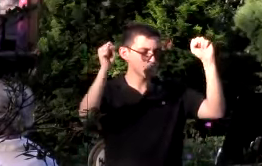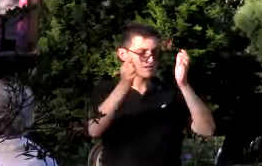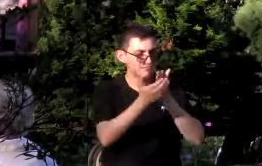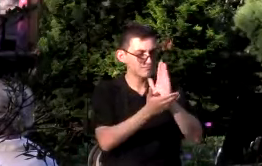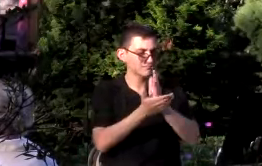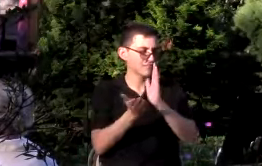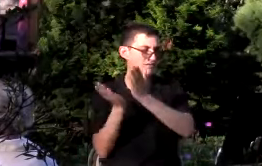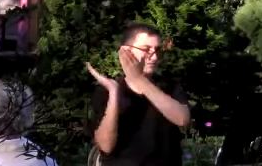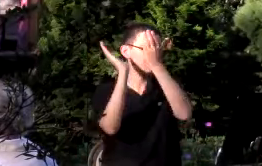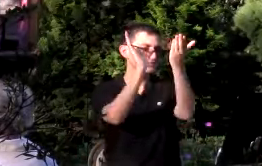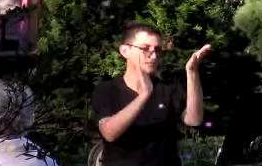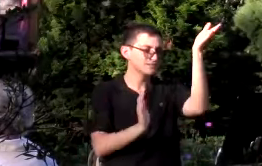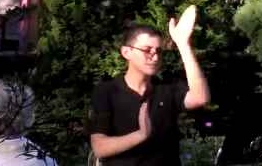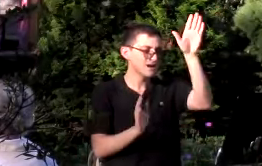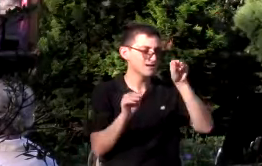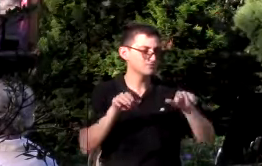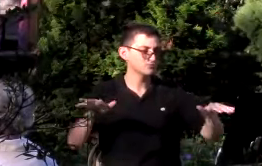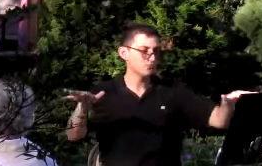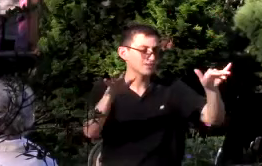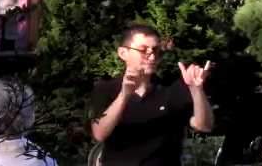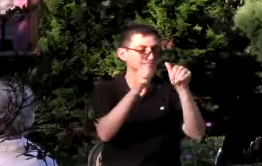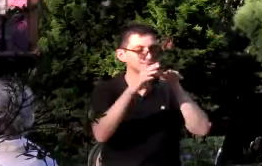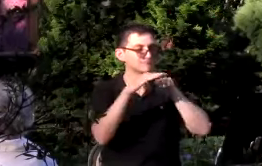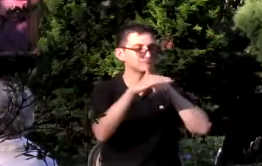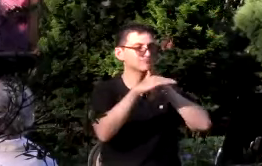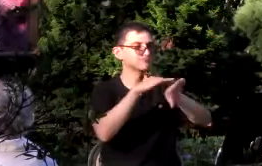Yiram Hayam, Yiram Hayam.